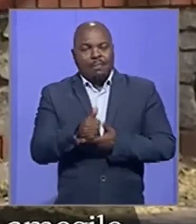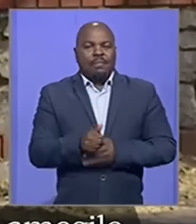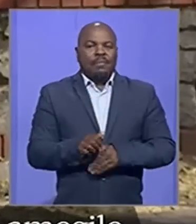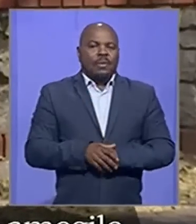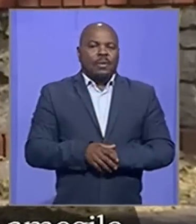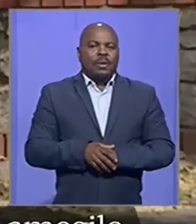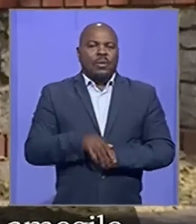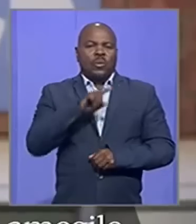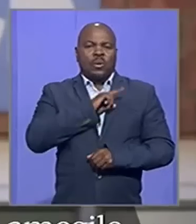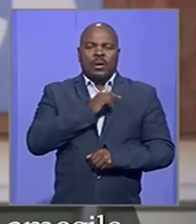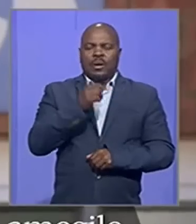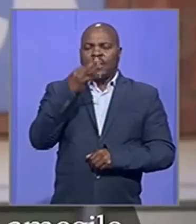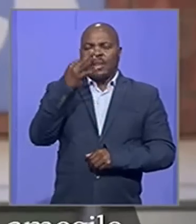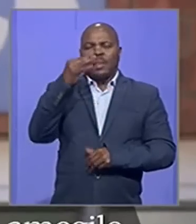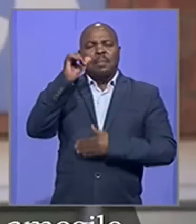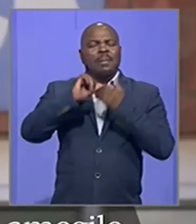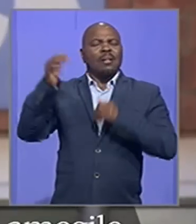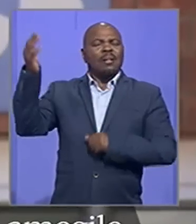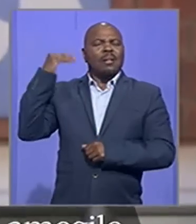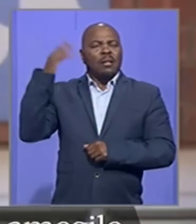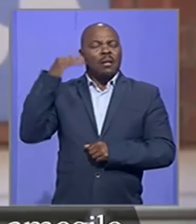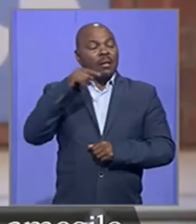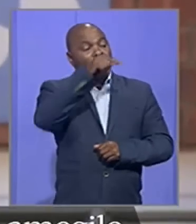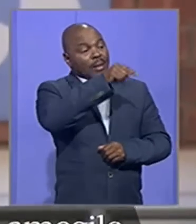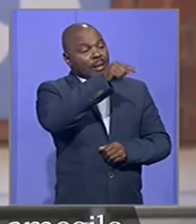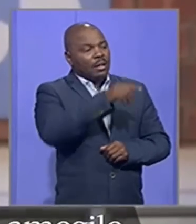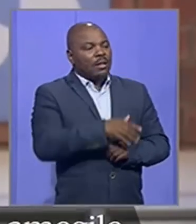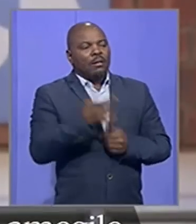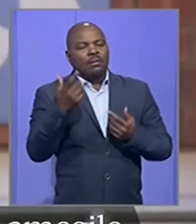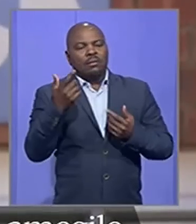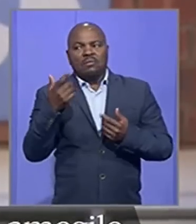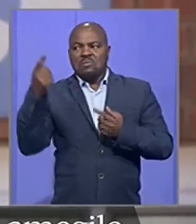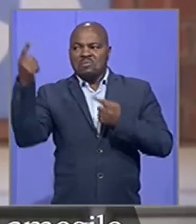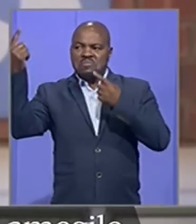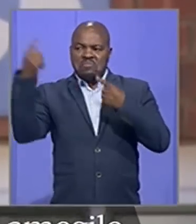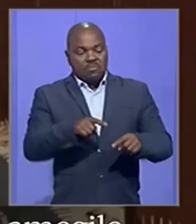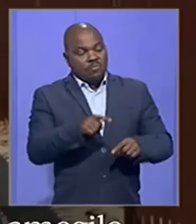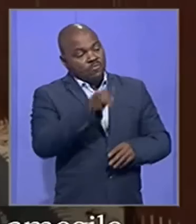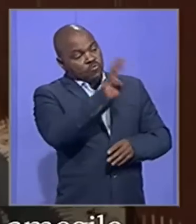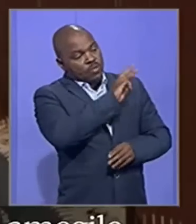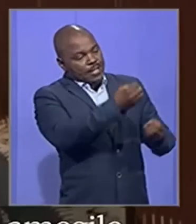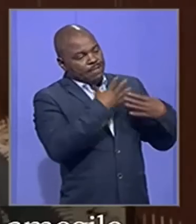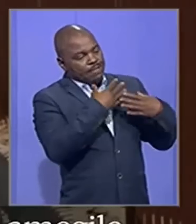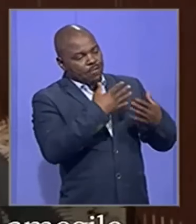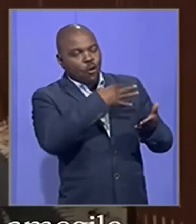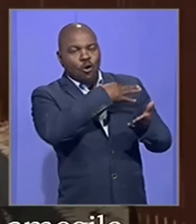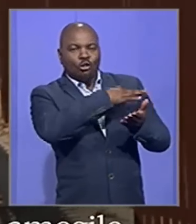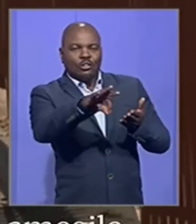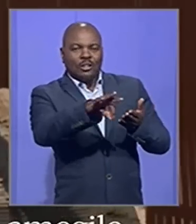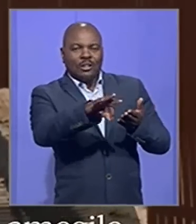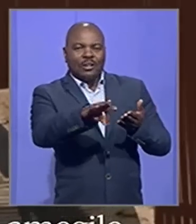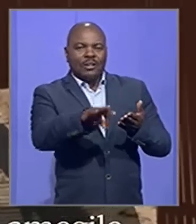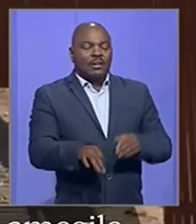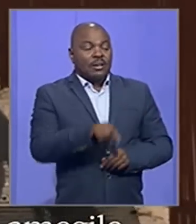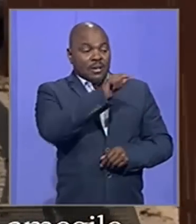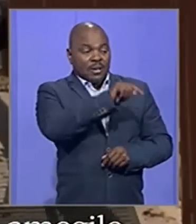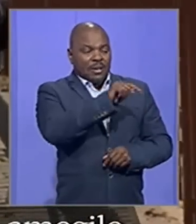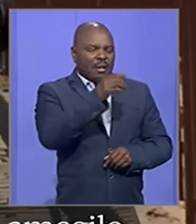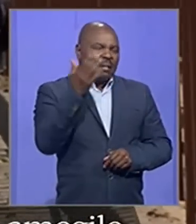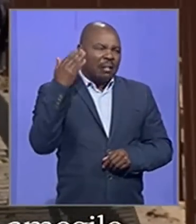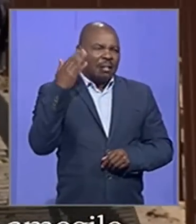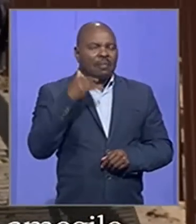la foramo ya tša kgwebo e šupe bolaodi bja bookelo ka dithunya malebana le dithendara. Bookelo bo ile bja tswalela lebaka la go